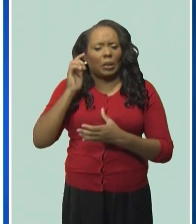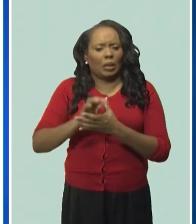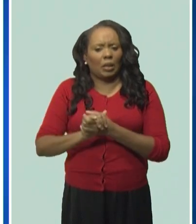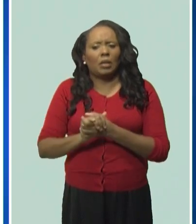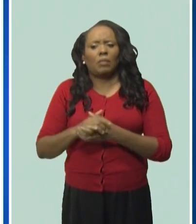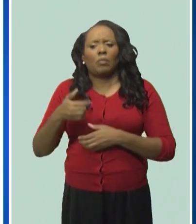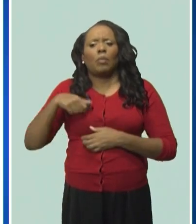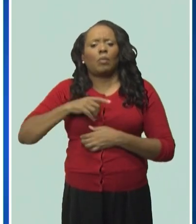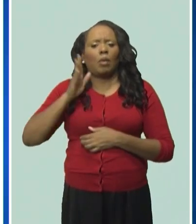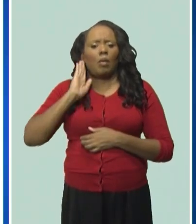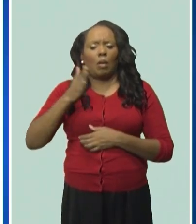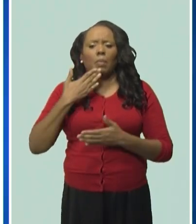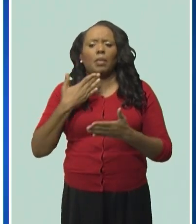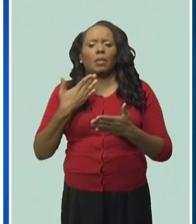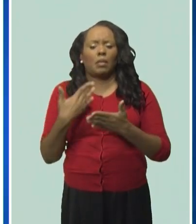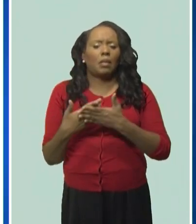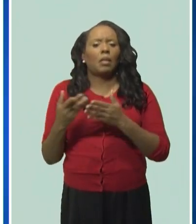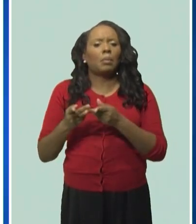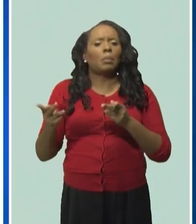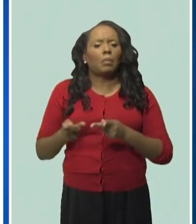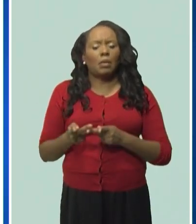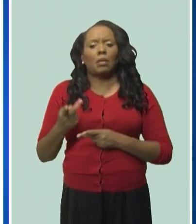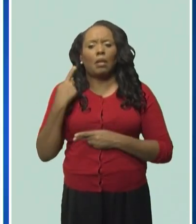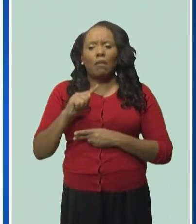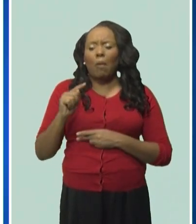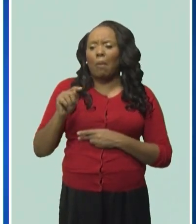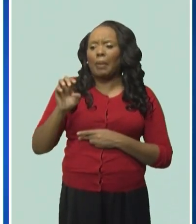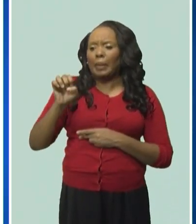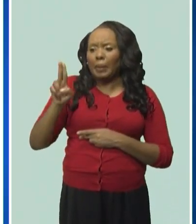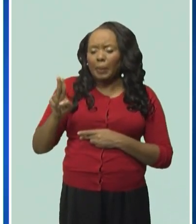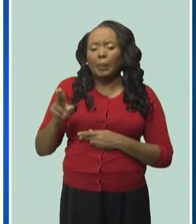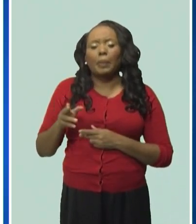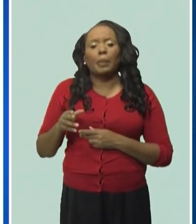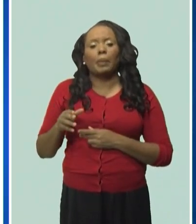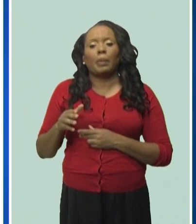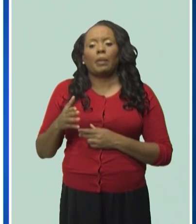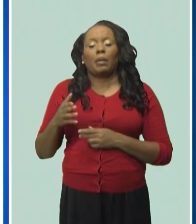be standing in good stead in relation not just to correspondent banking,